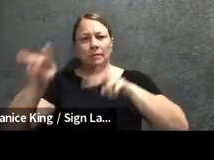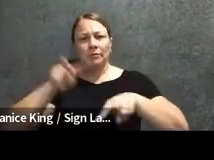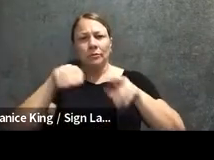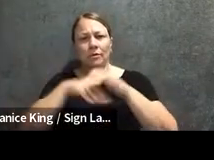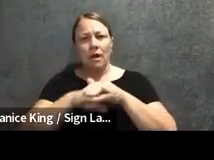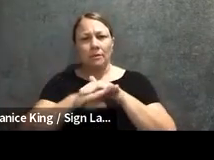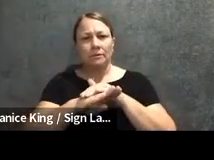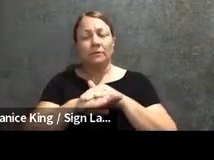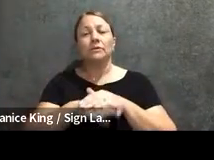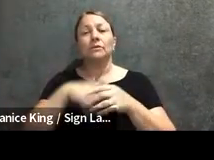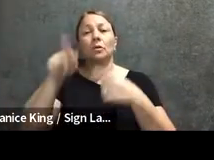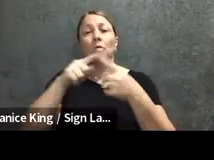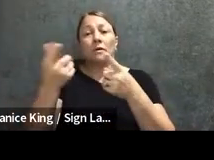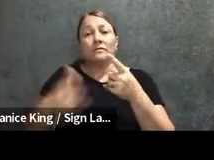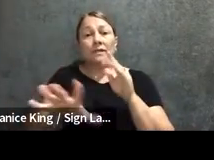is chosen,